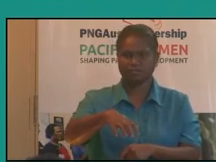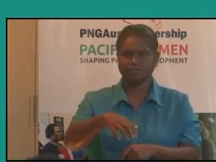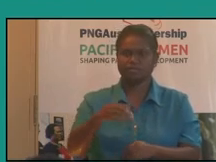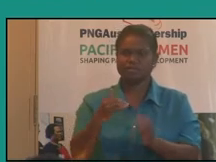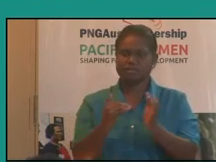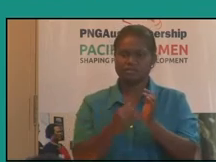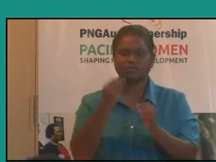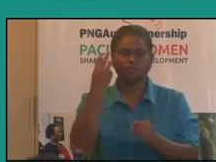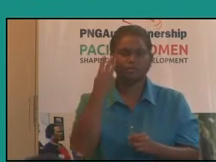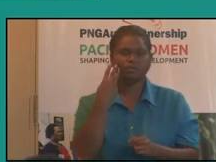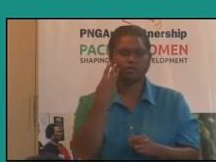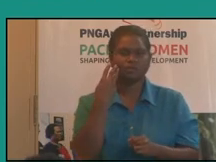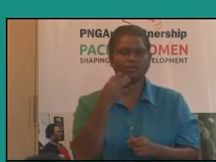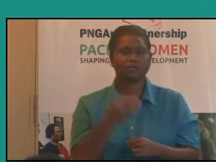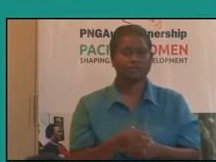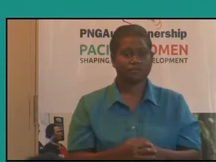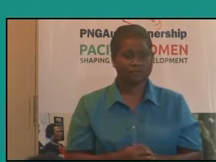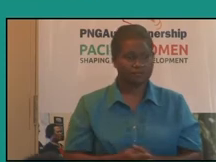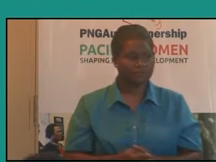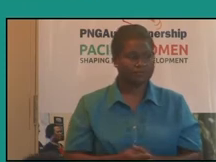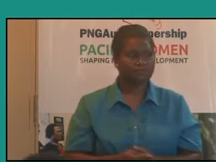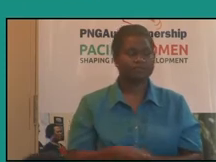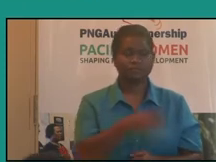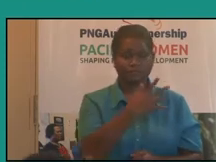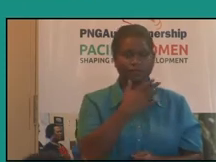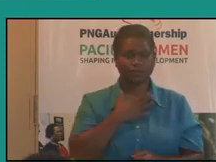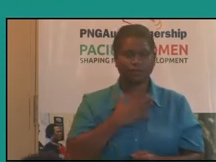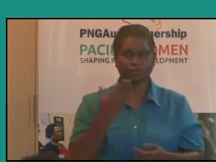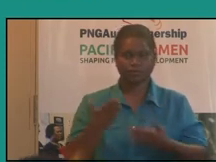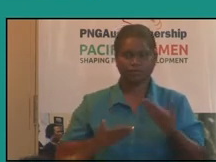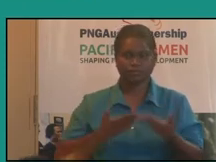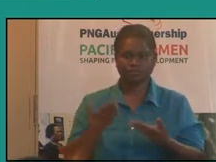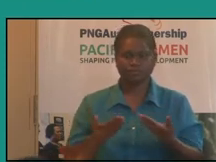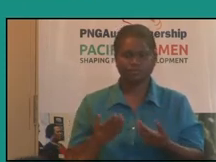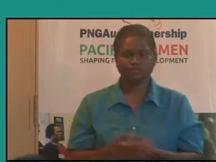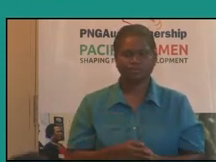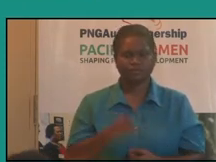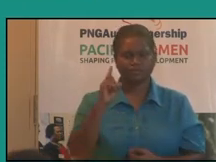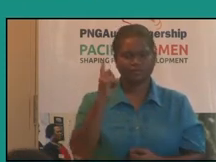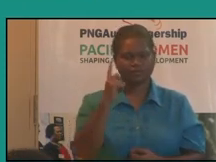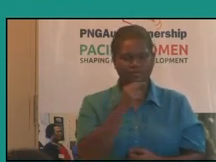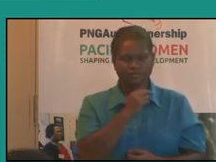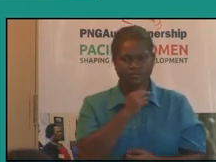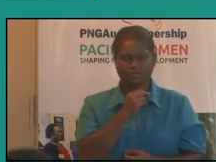Thank you, Dulciana. That's what I just wanted to explain. First of all, let me just say that